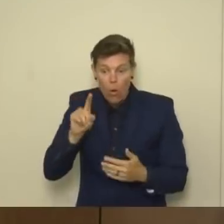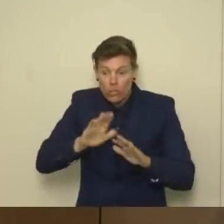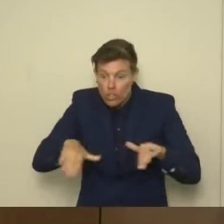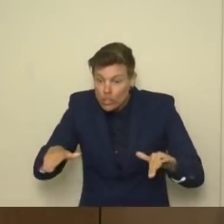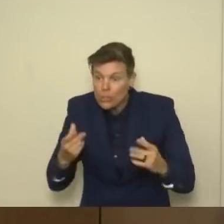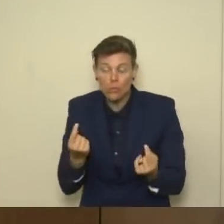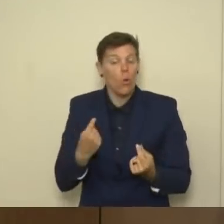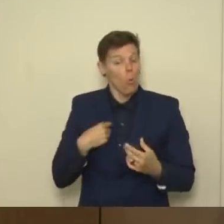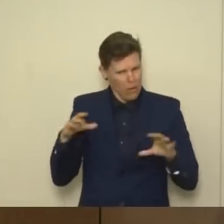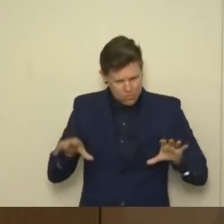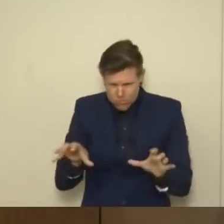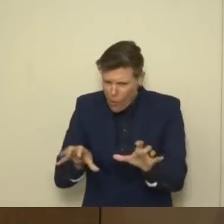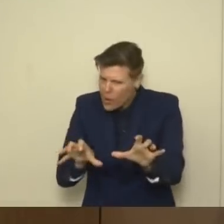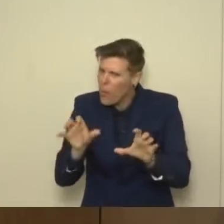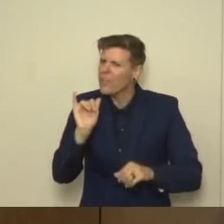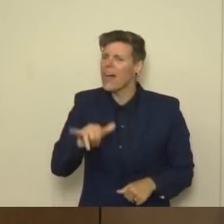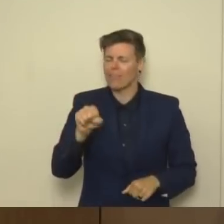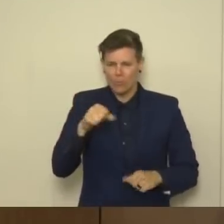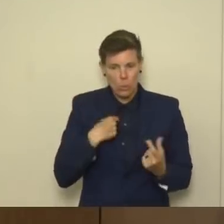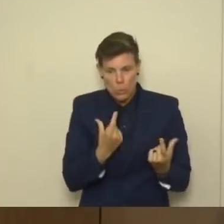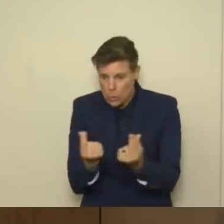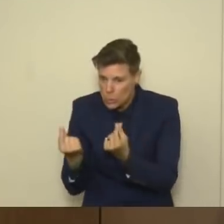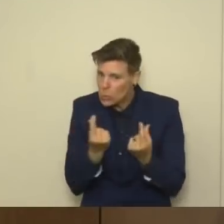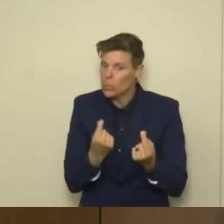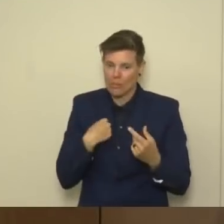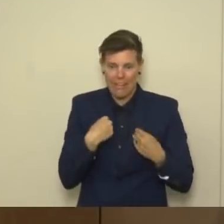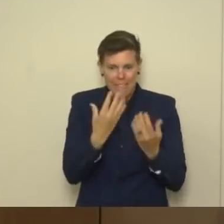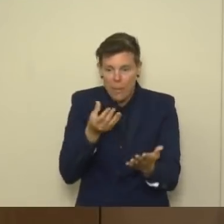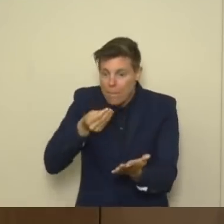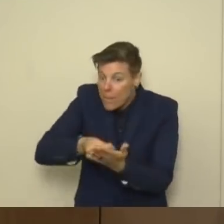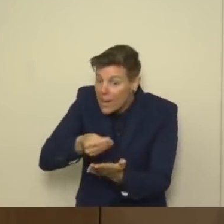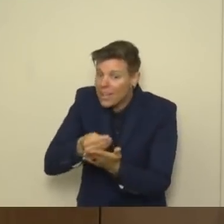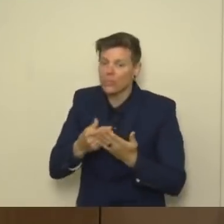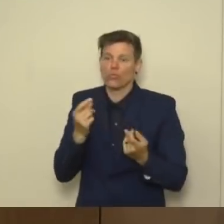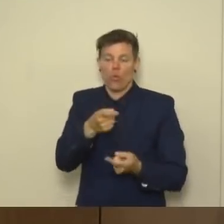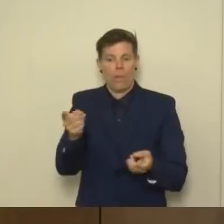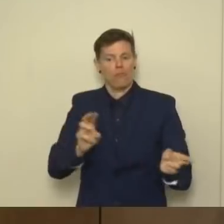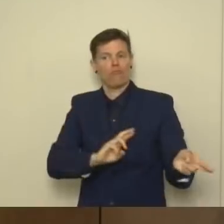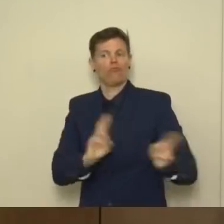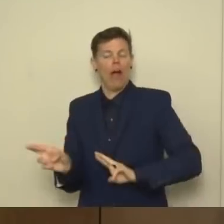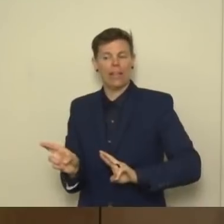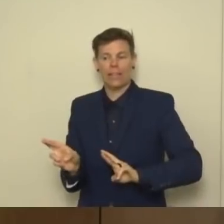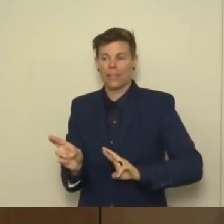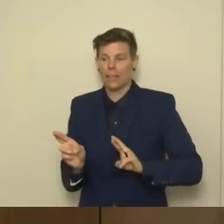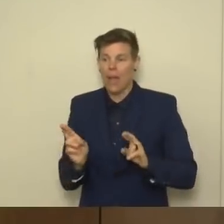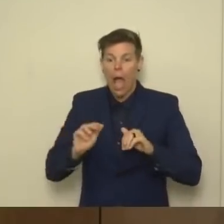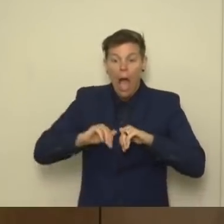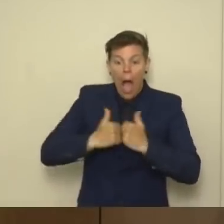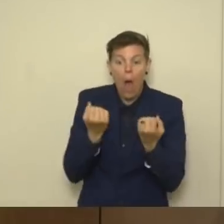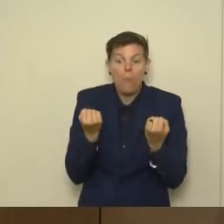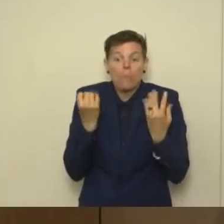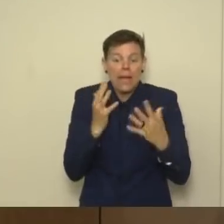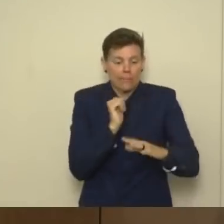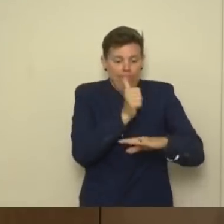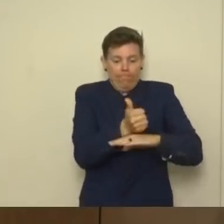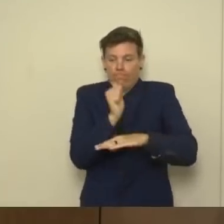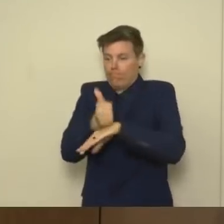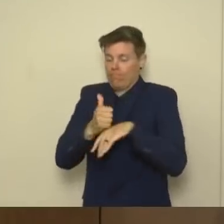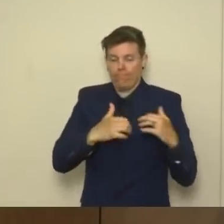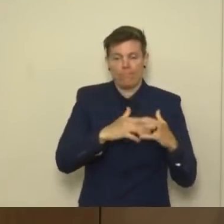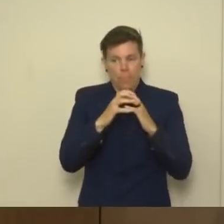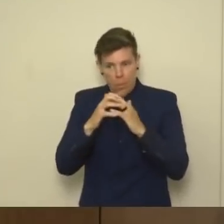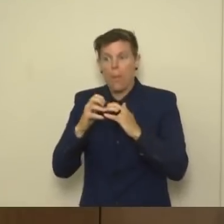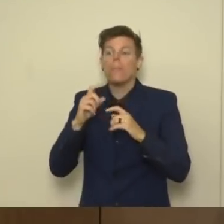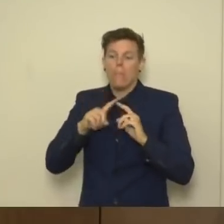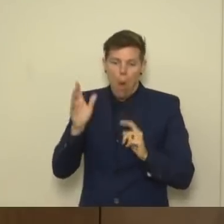working diligently. I don't know how many more have been stood up. It's a question I asked my team yesterday. It was a significant number.